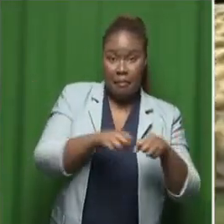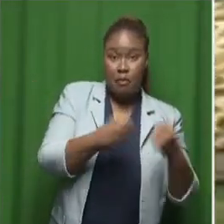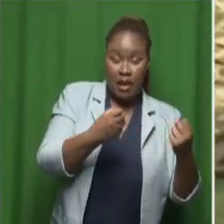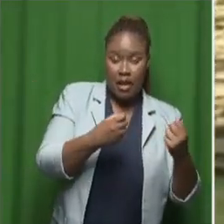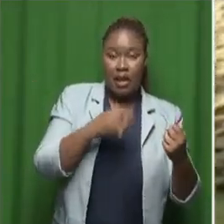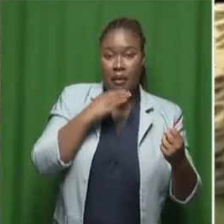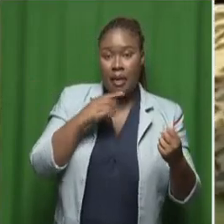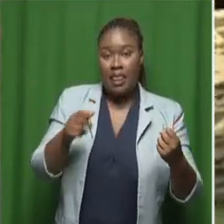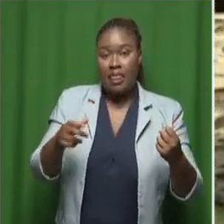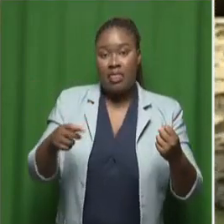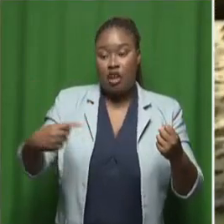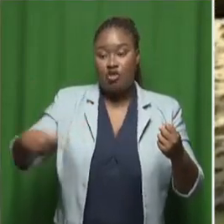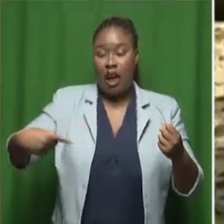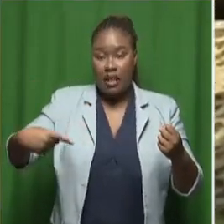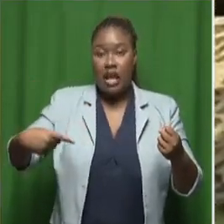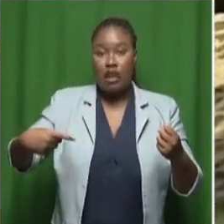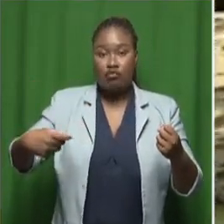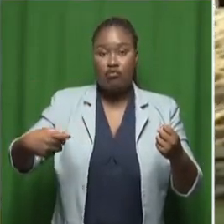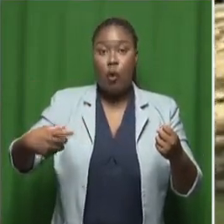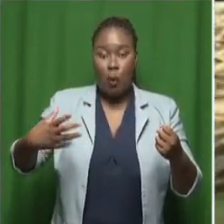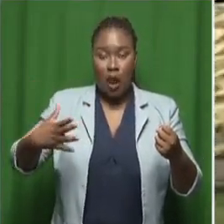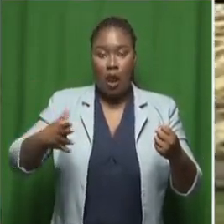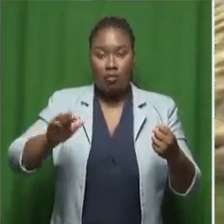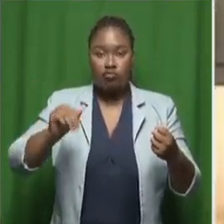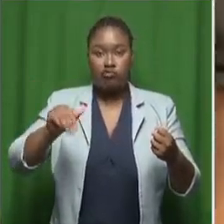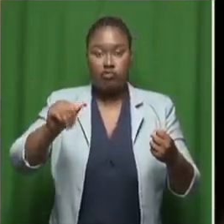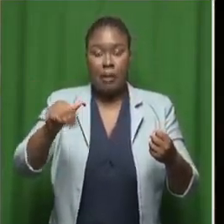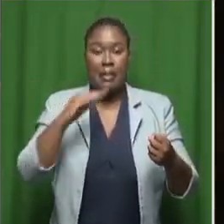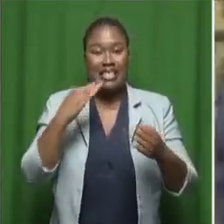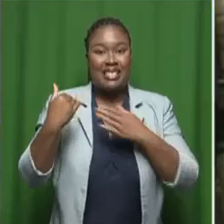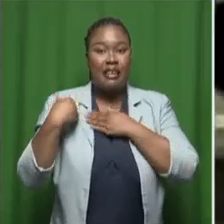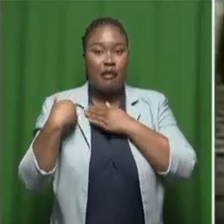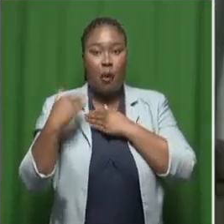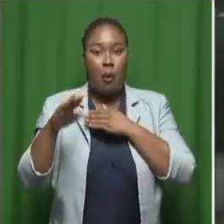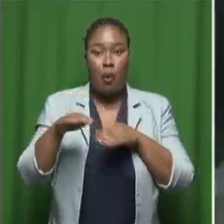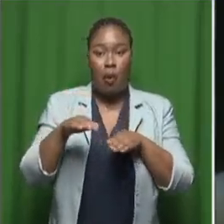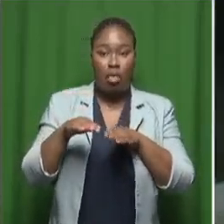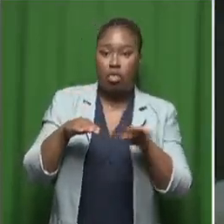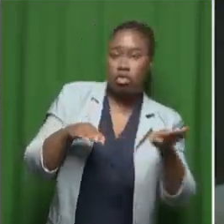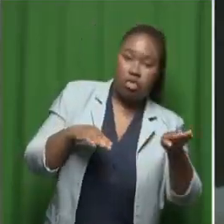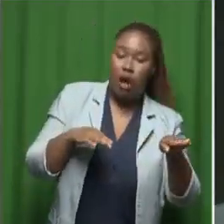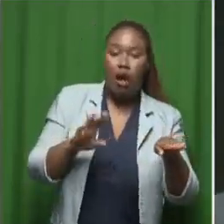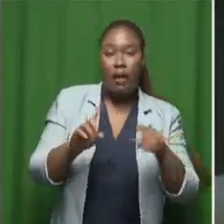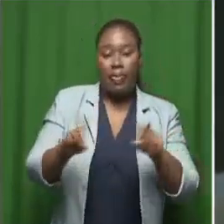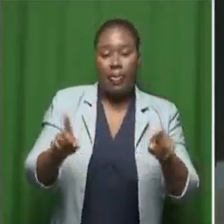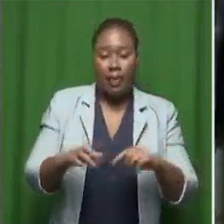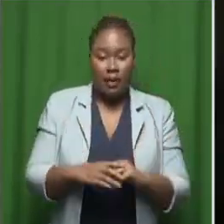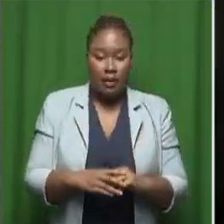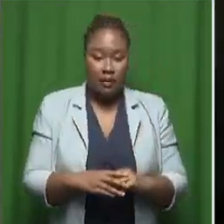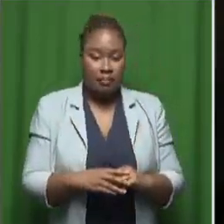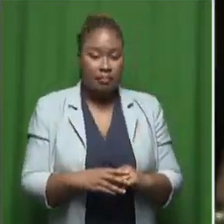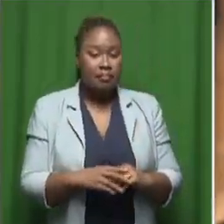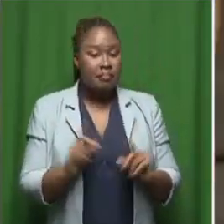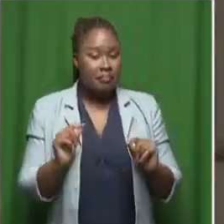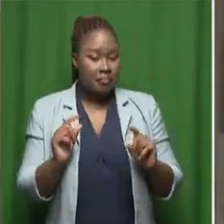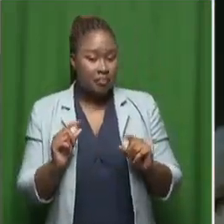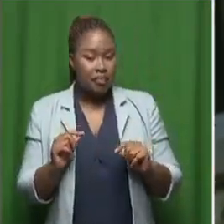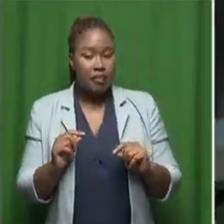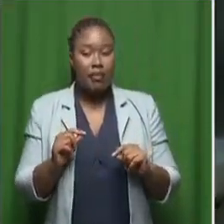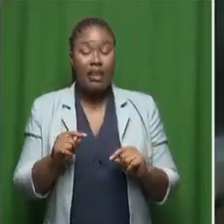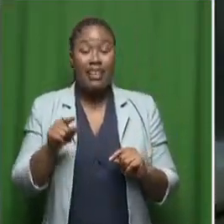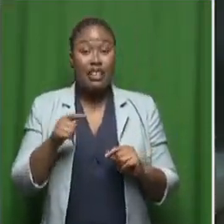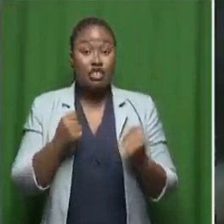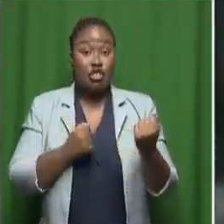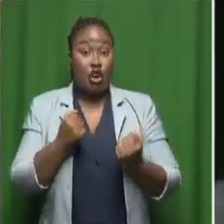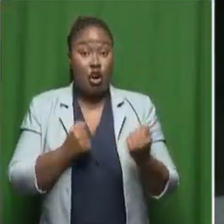very safe. It won't just pull off the road. All right, let's take a closer look. Walk with me. So this particular vehicle,